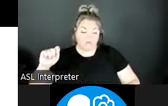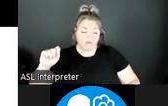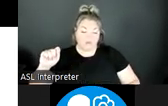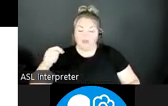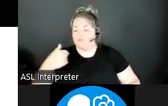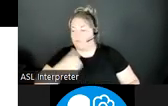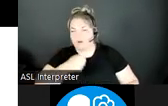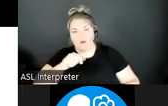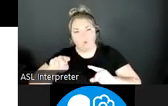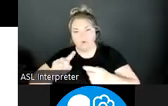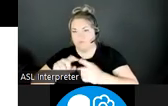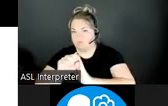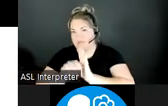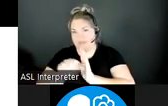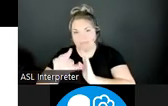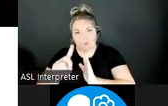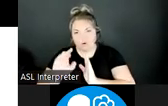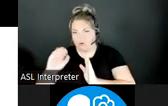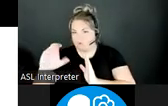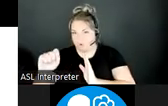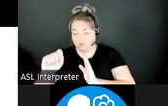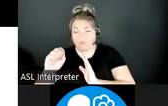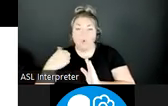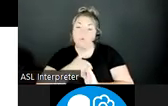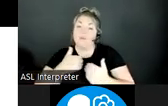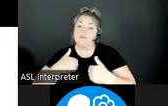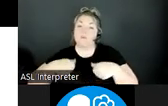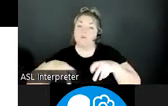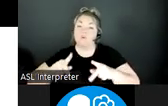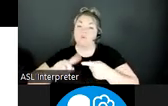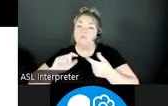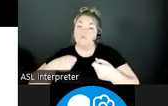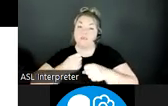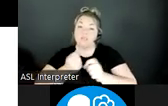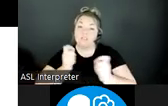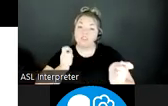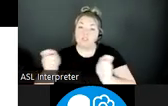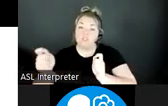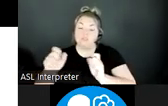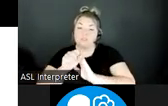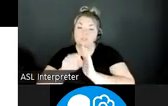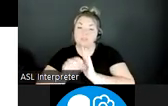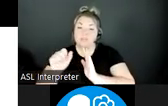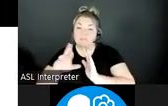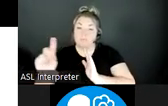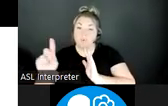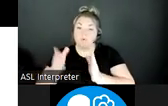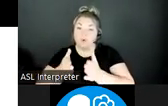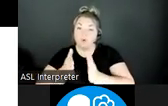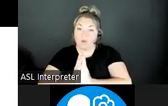going to State Board in October, so we have an opportunity to make any changes that State Board requests,